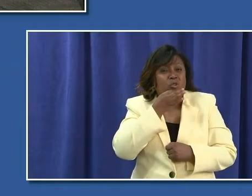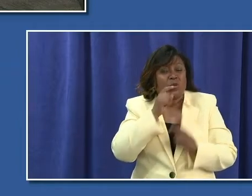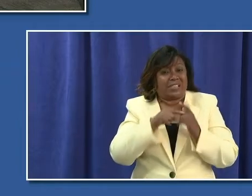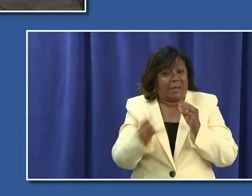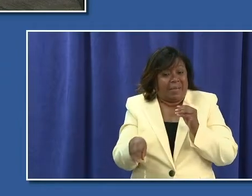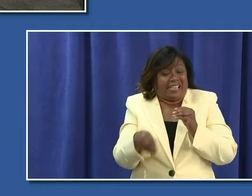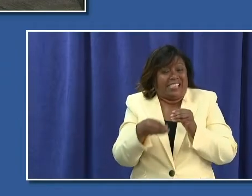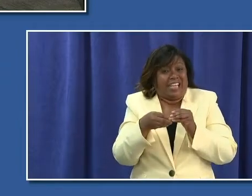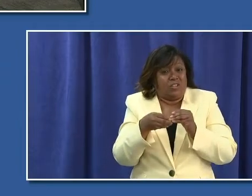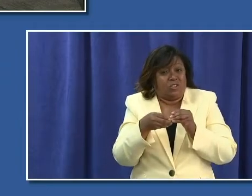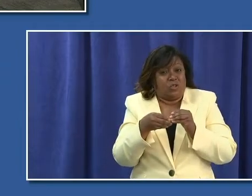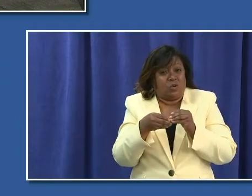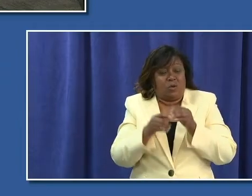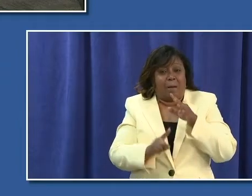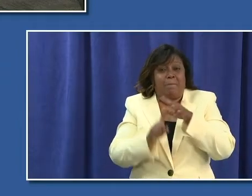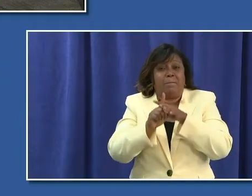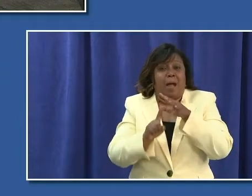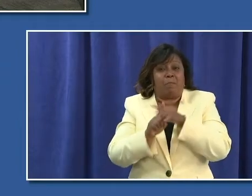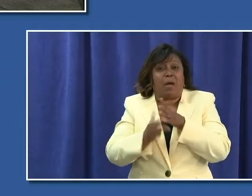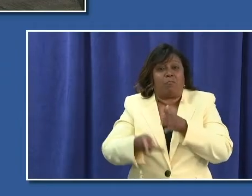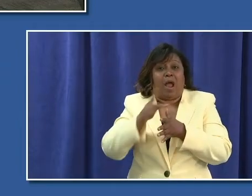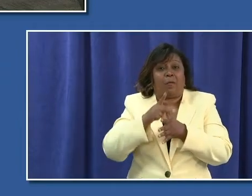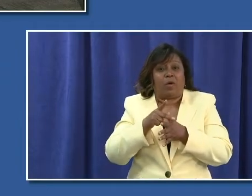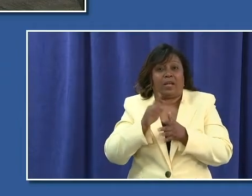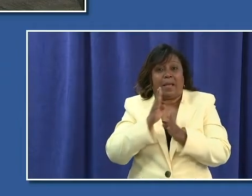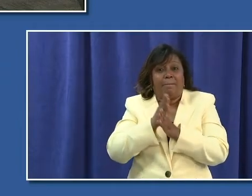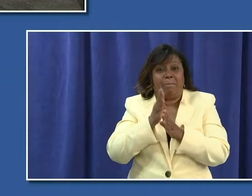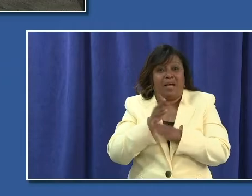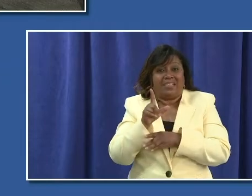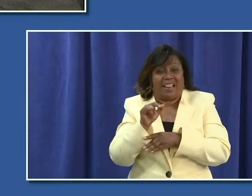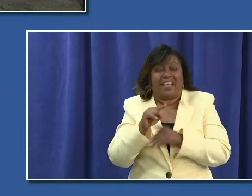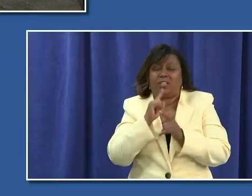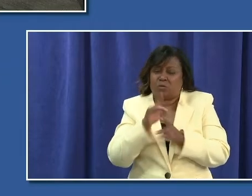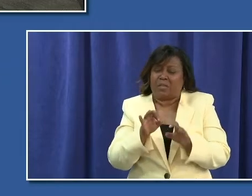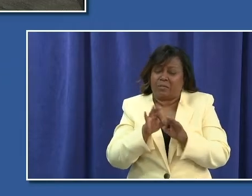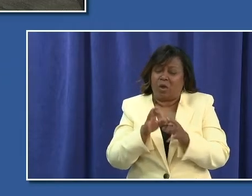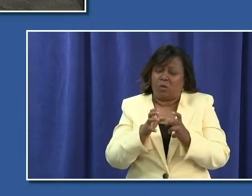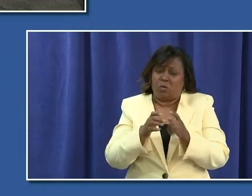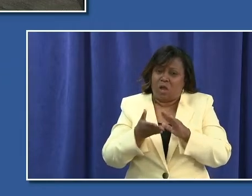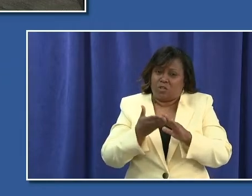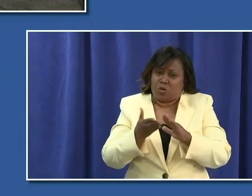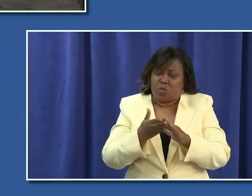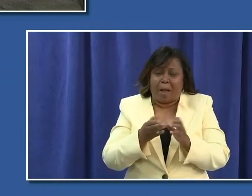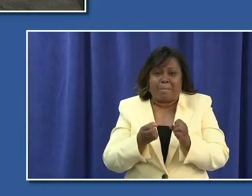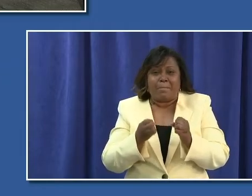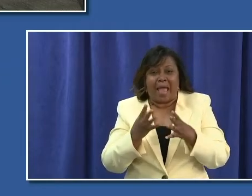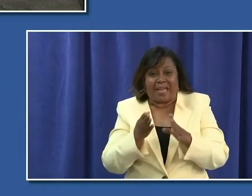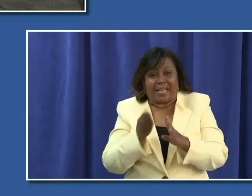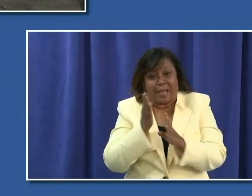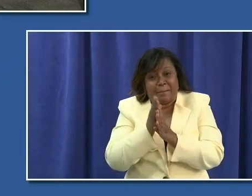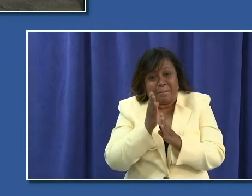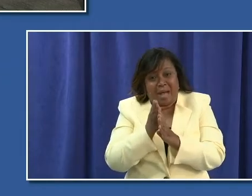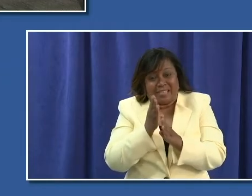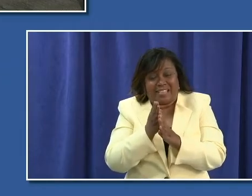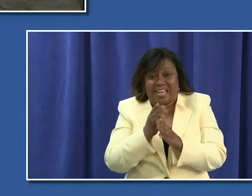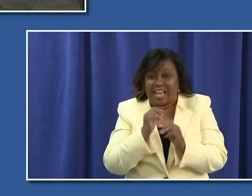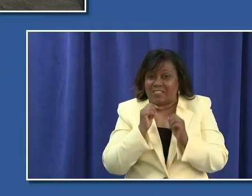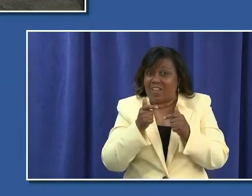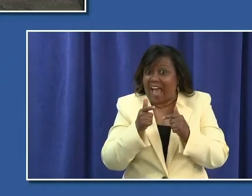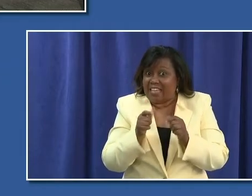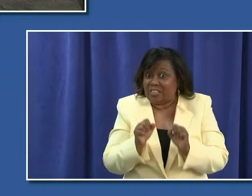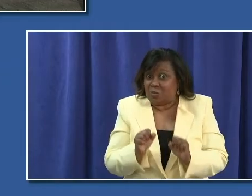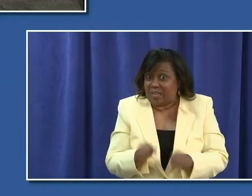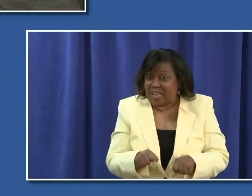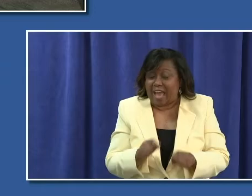some additional pop-up priority bus lanes, and that's really important right now when we want to run many buses as rapidly as